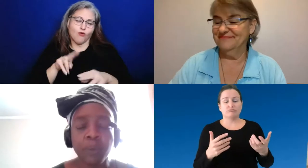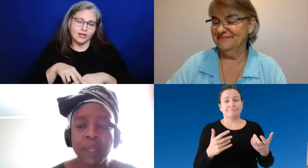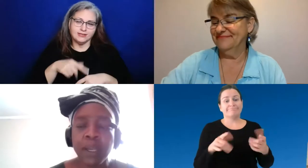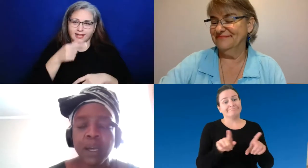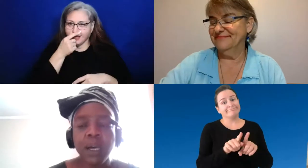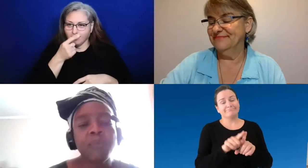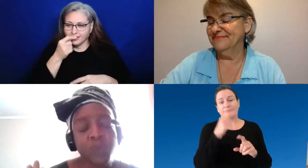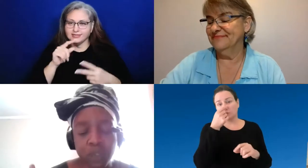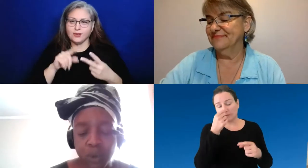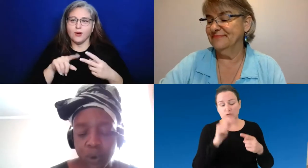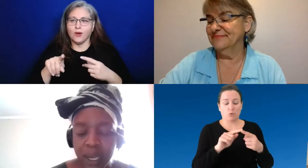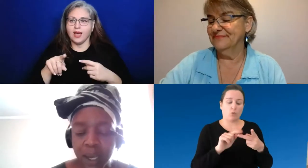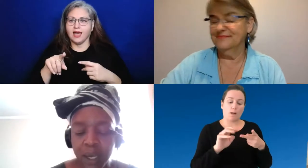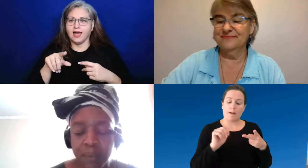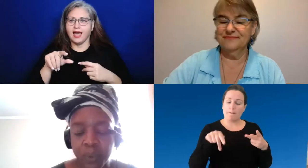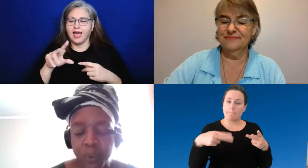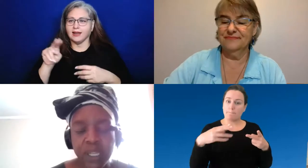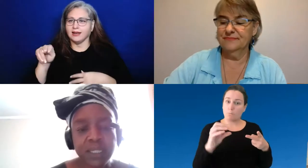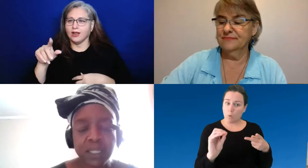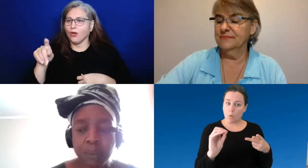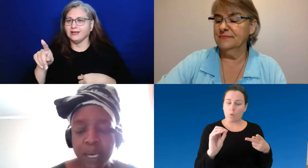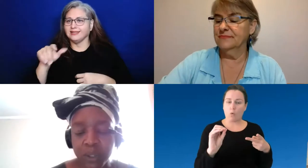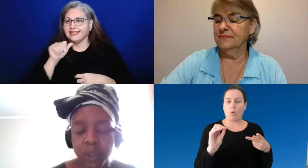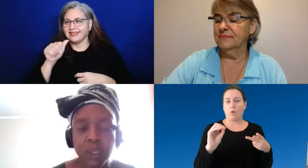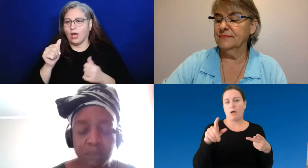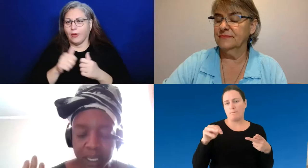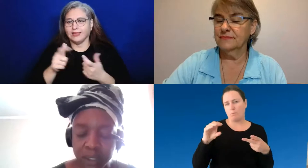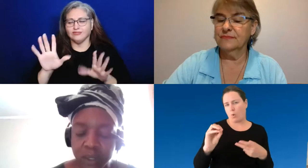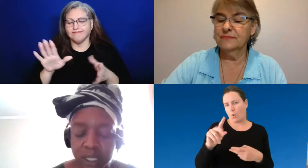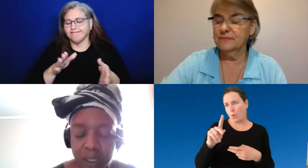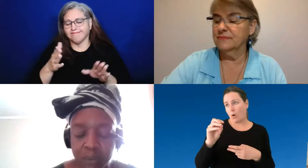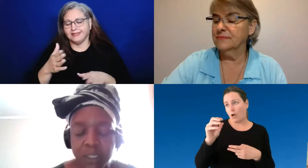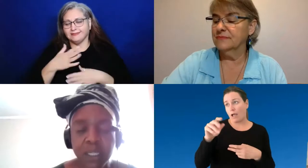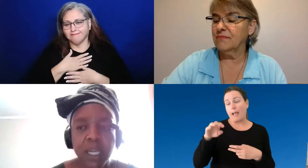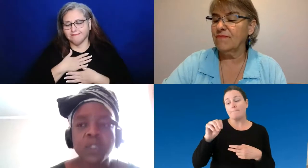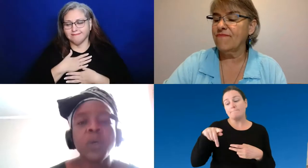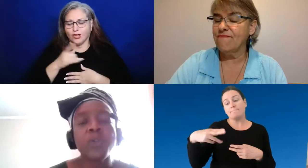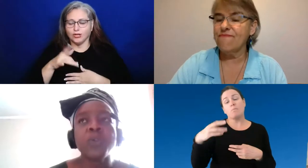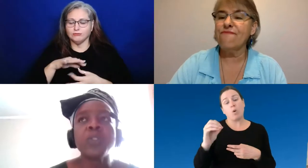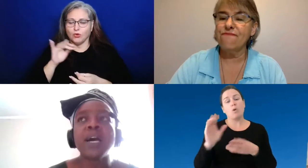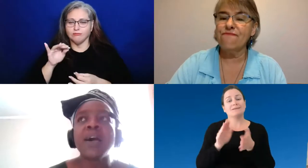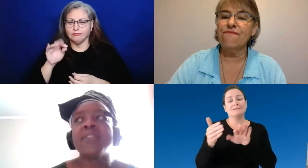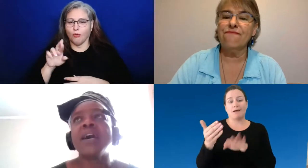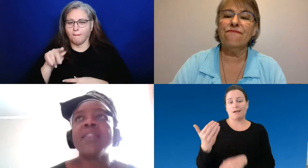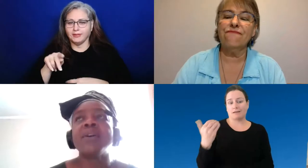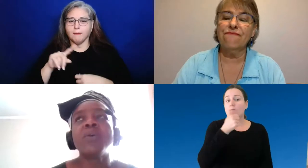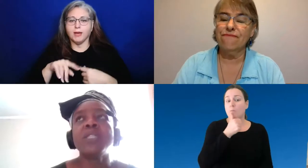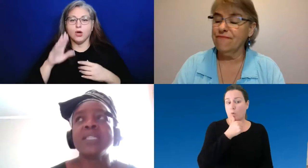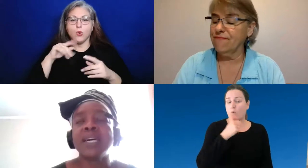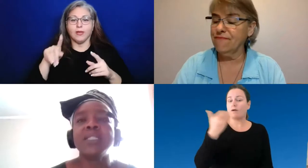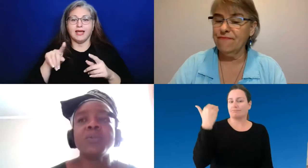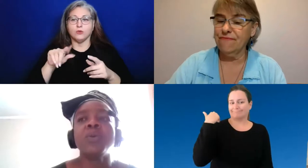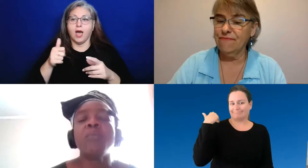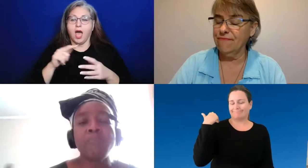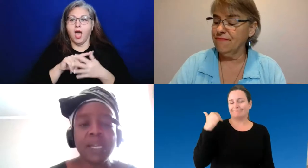Mpo, who's no longer with us, she passed on, may her soul rest in peace. Those are the other